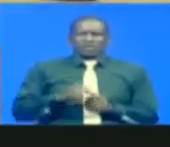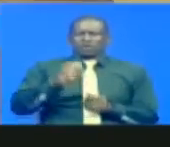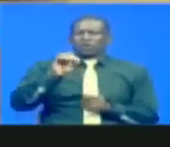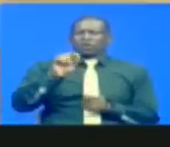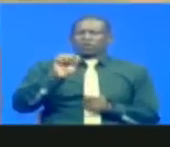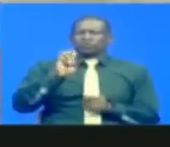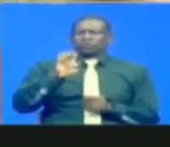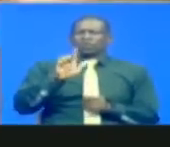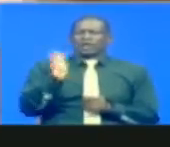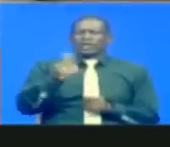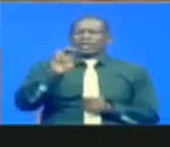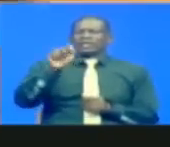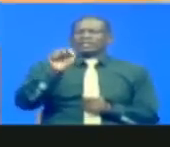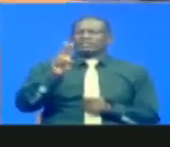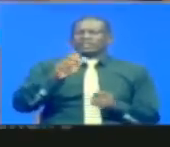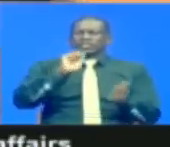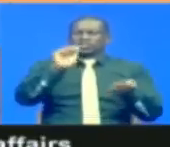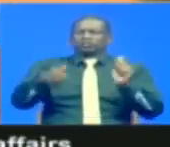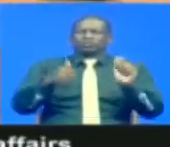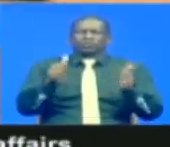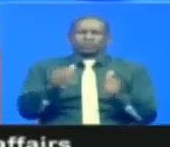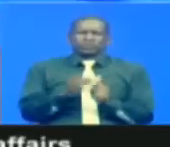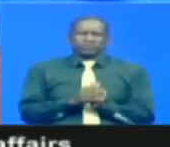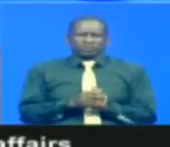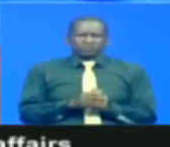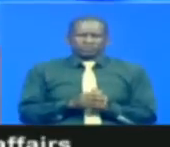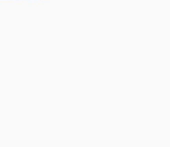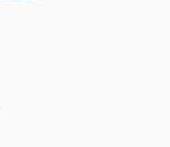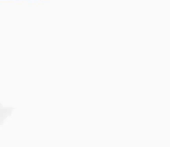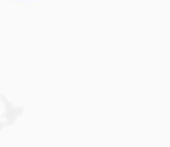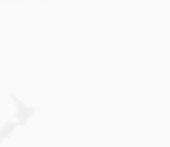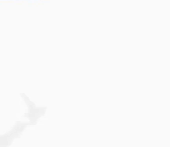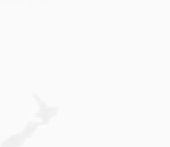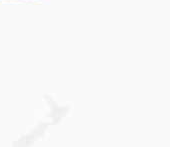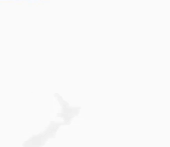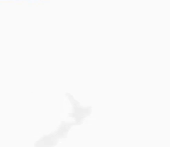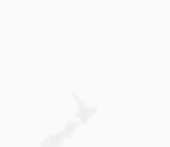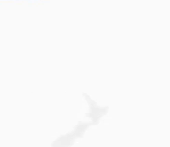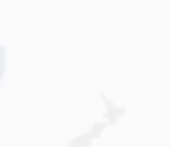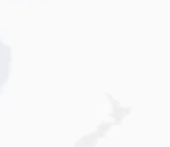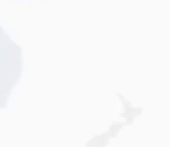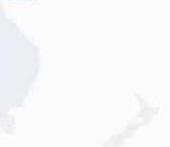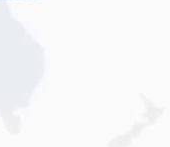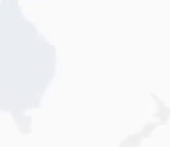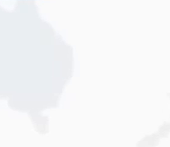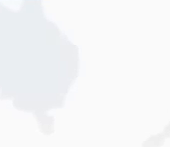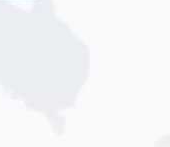NTV Sport.